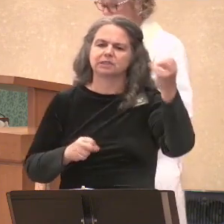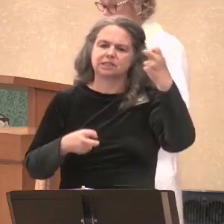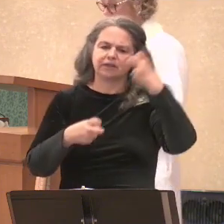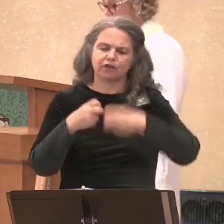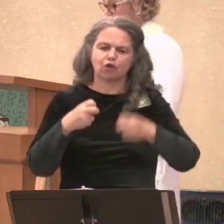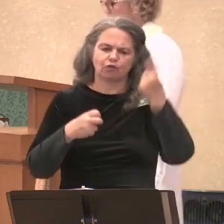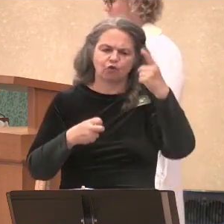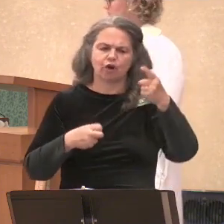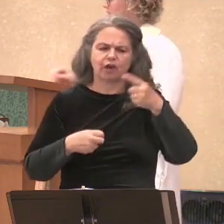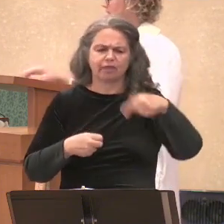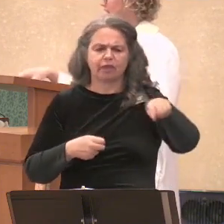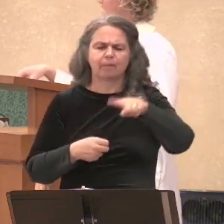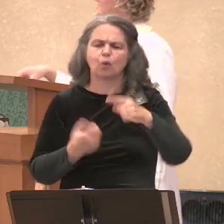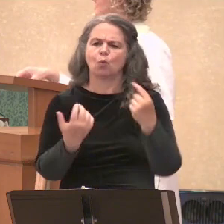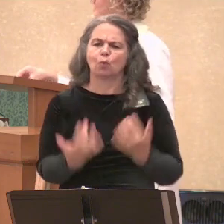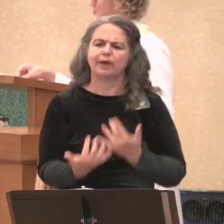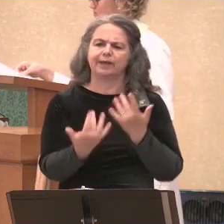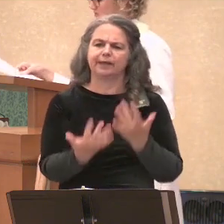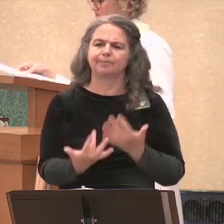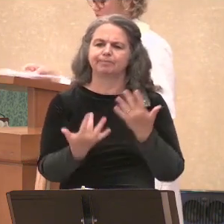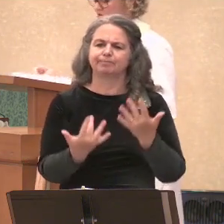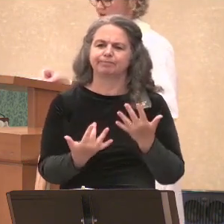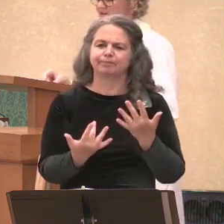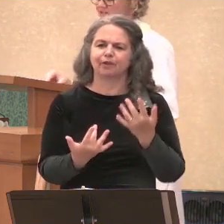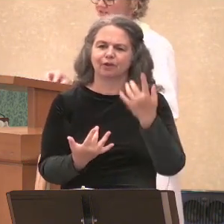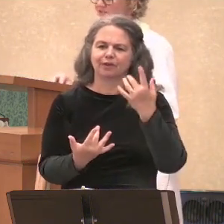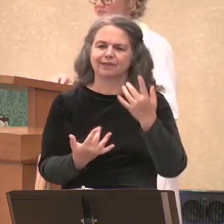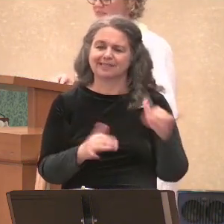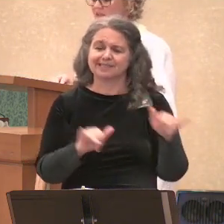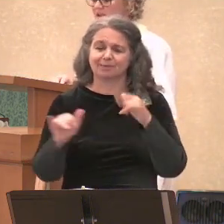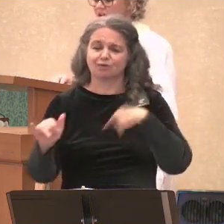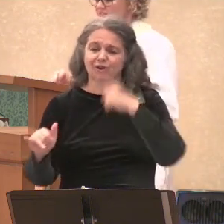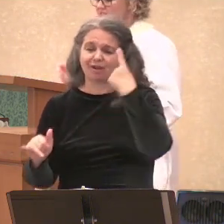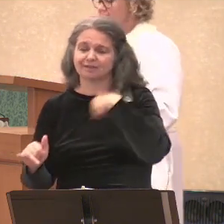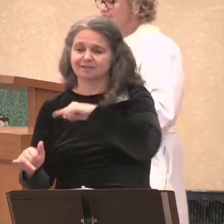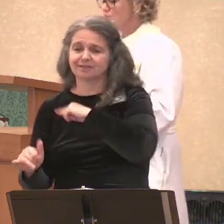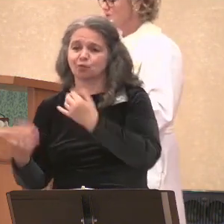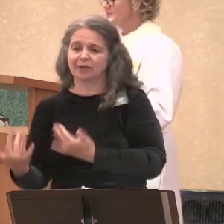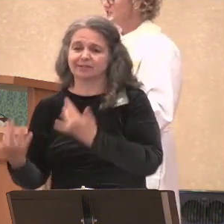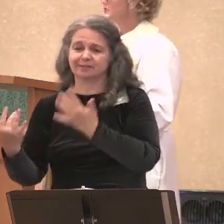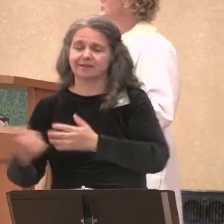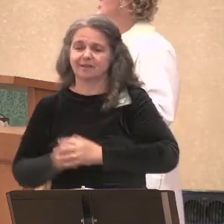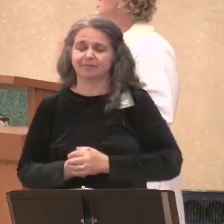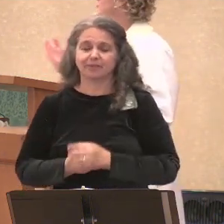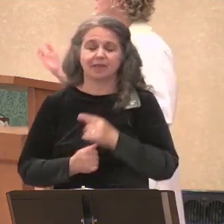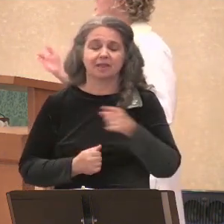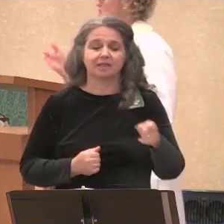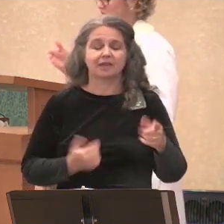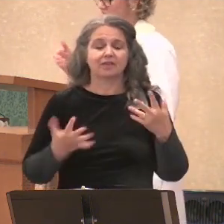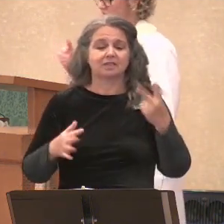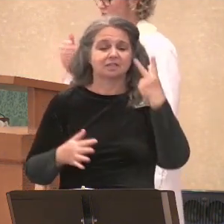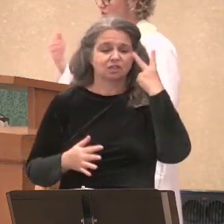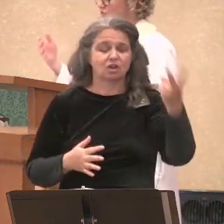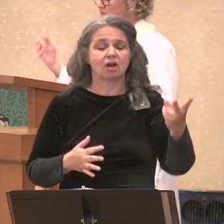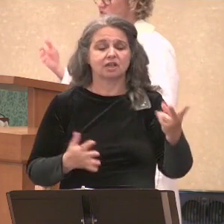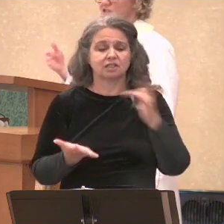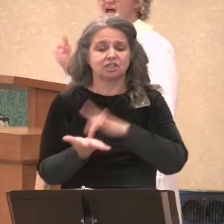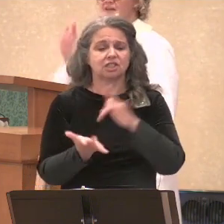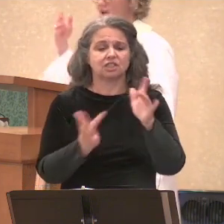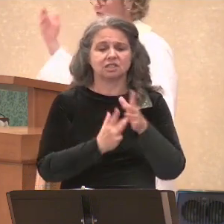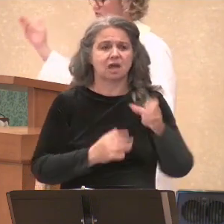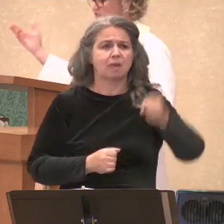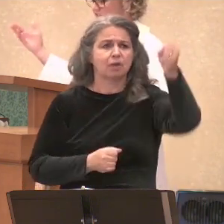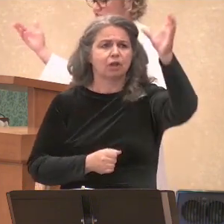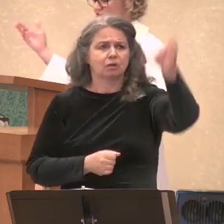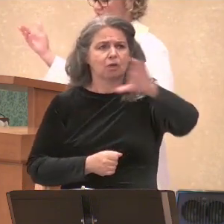for them to wait as it is for us. They have witnessed the crucifixion and the resurrection